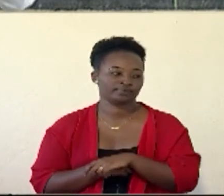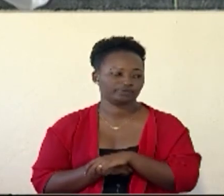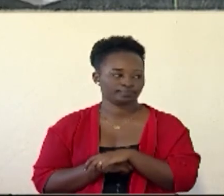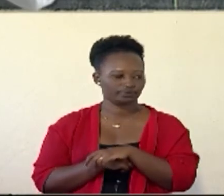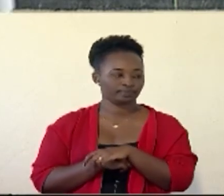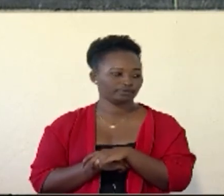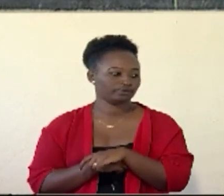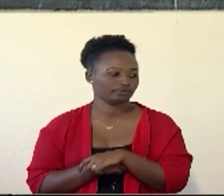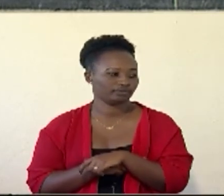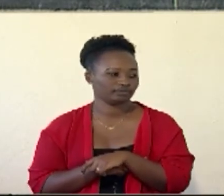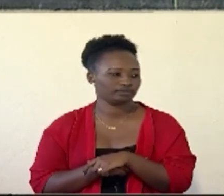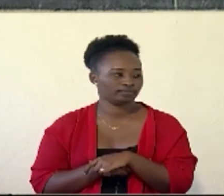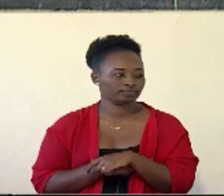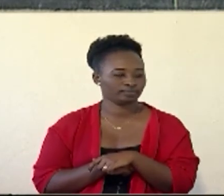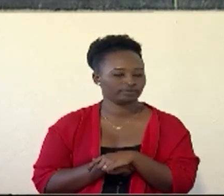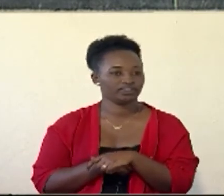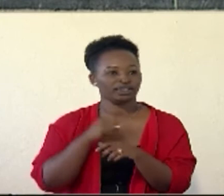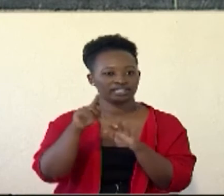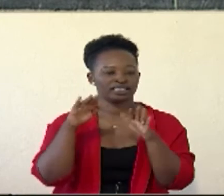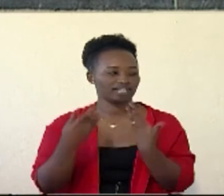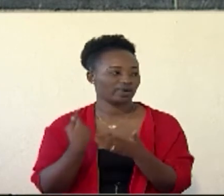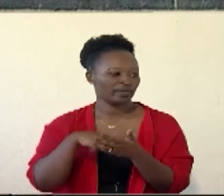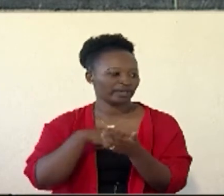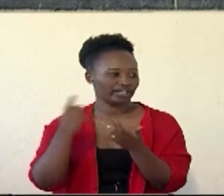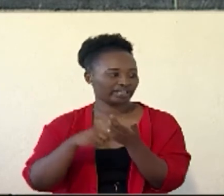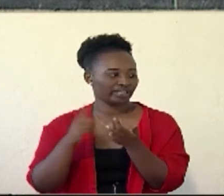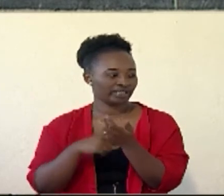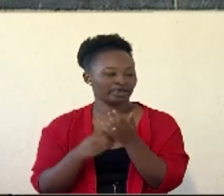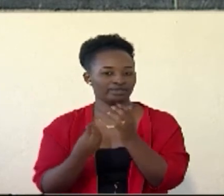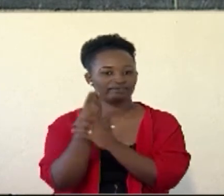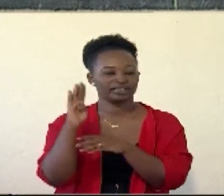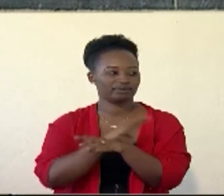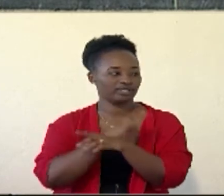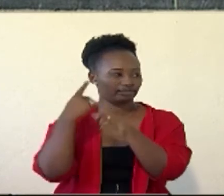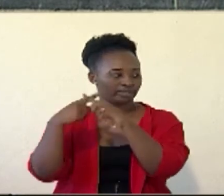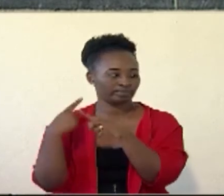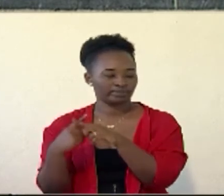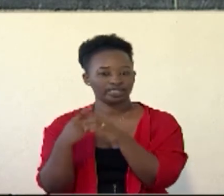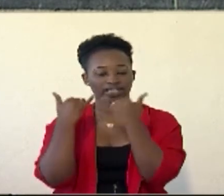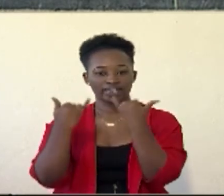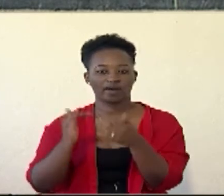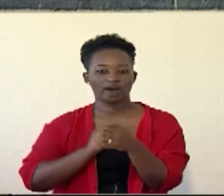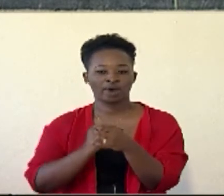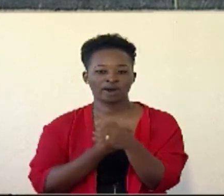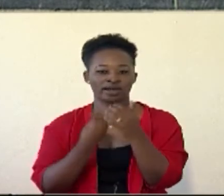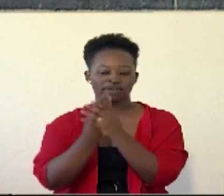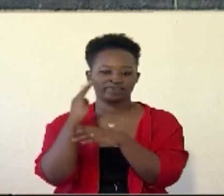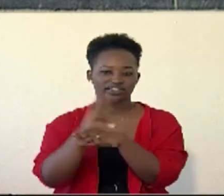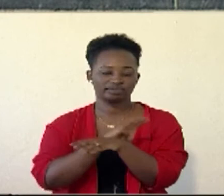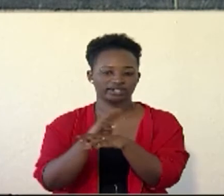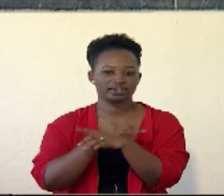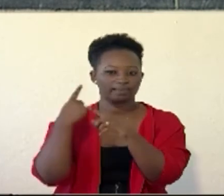40 times. That is how we calculate the investment multiplier. Now, our investment multiplier is